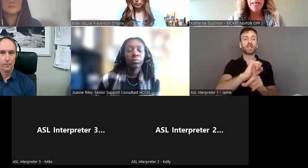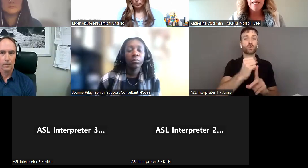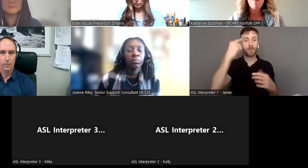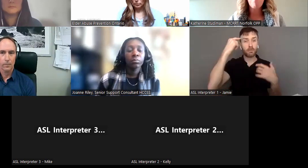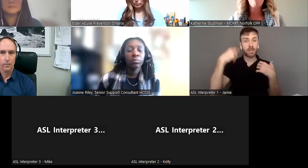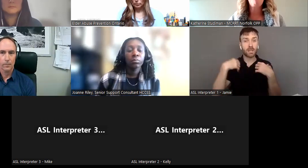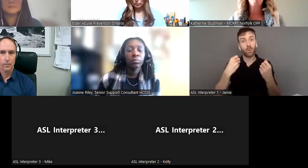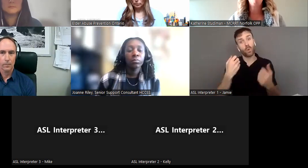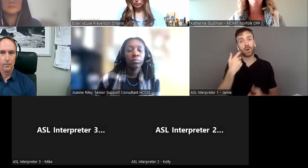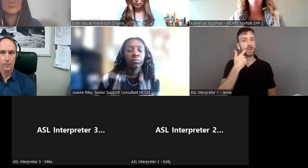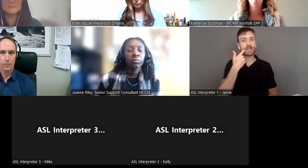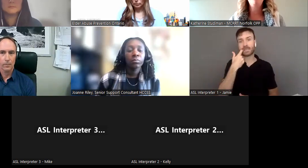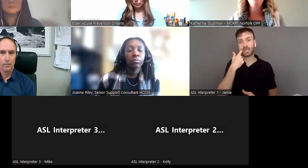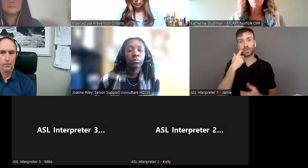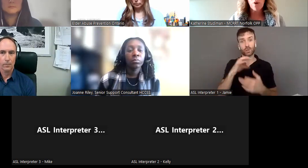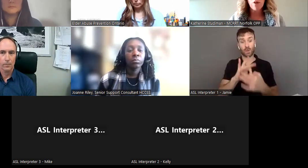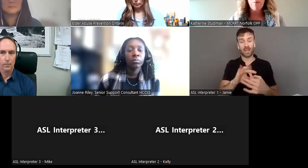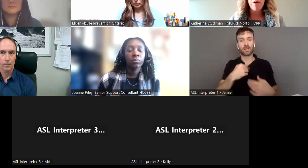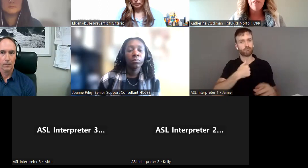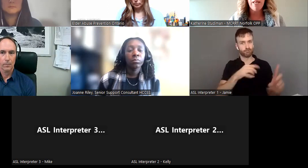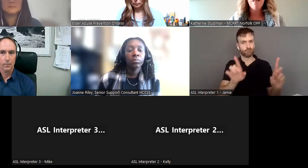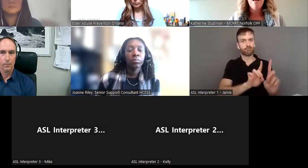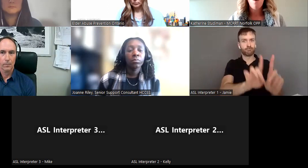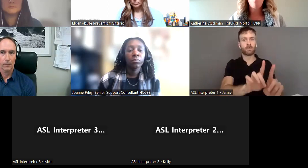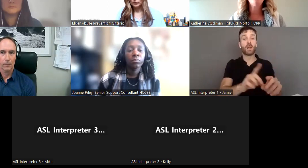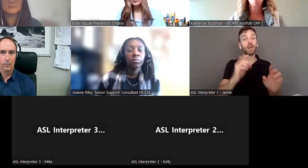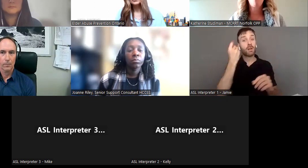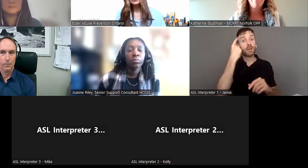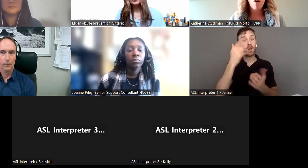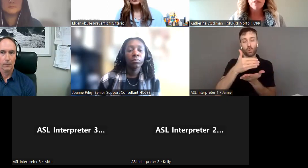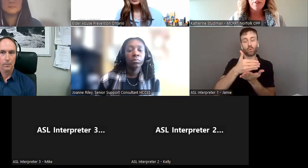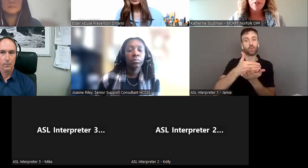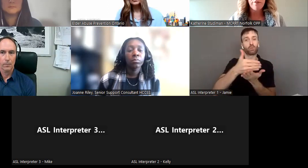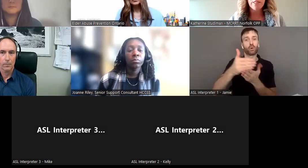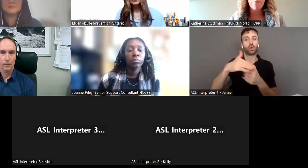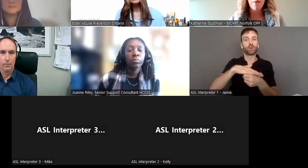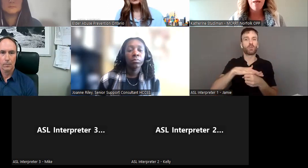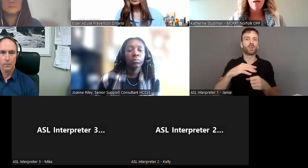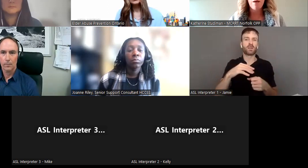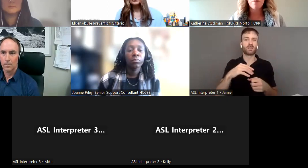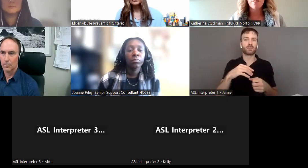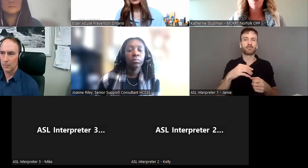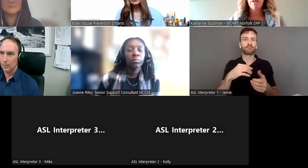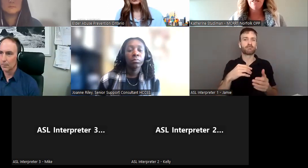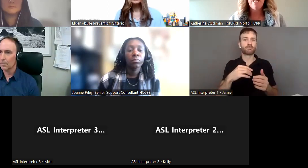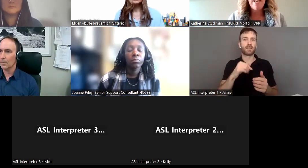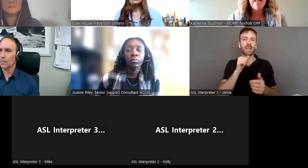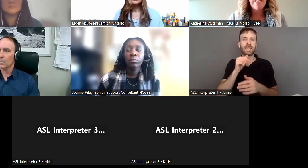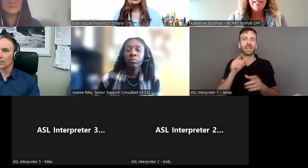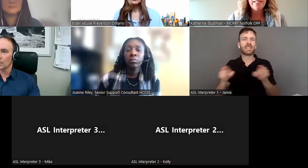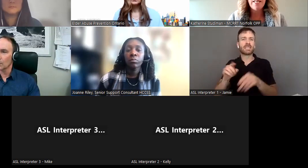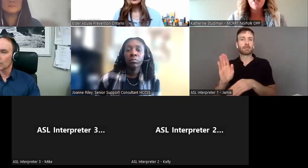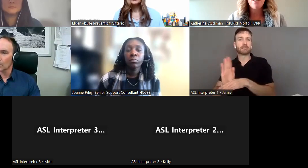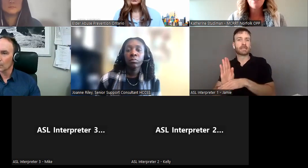addictions related. But being in a rural community, we just don't have the calls for service that maybe someone would in